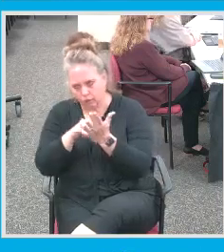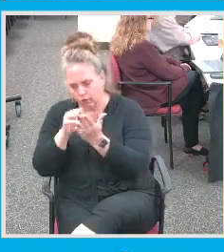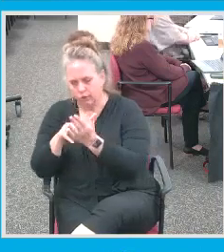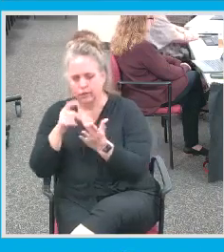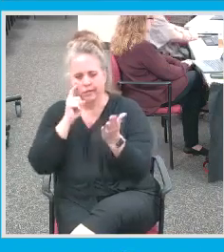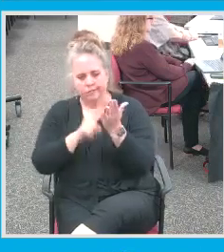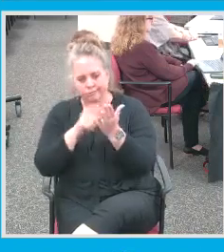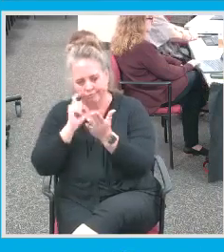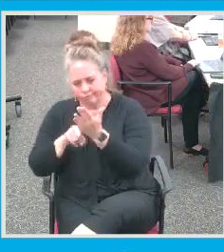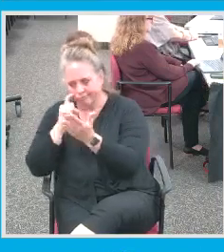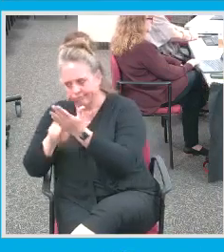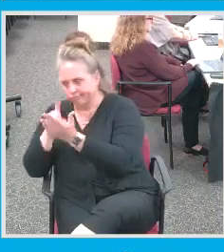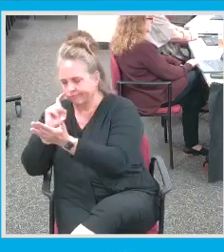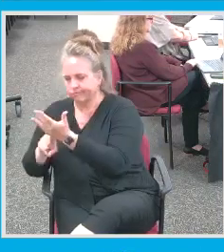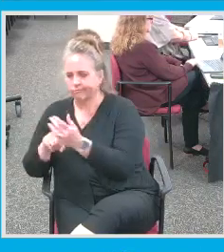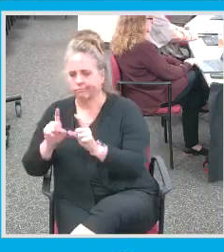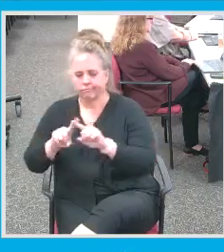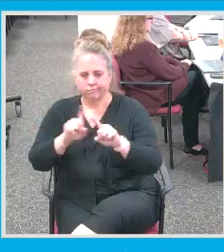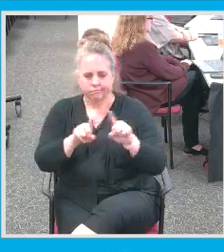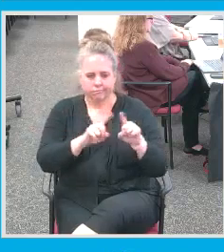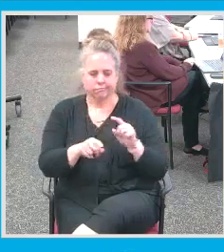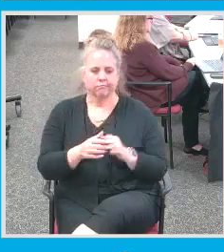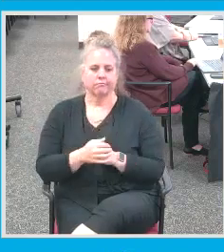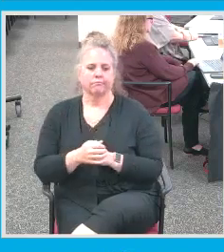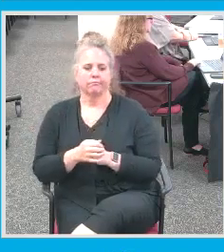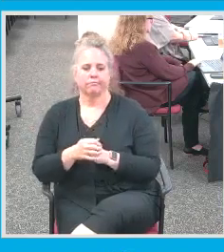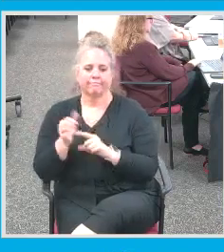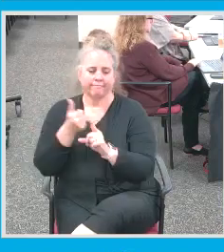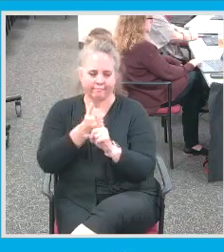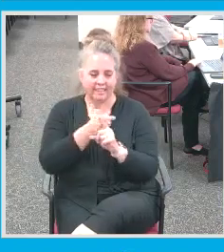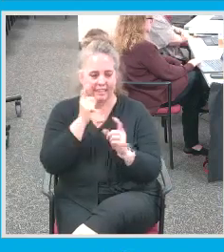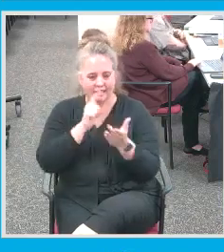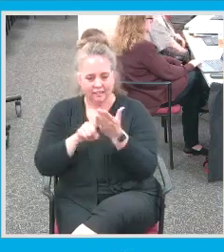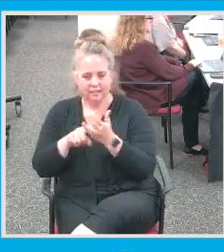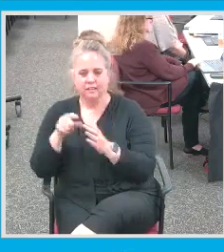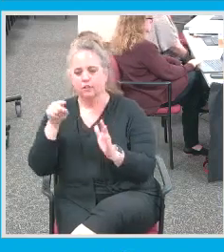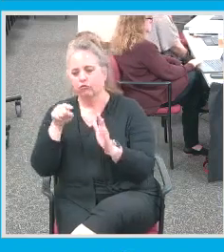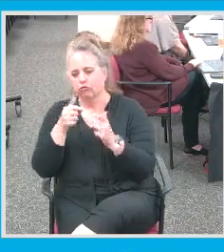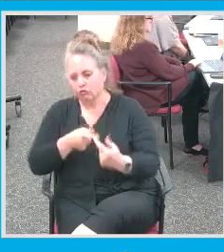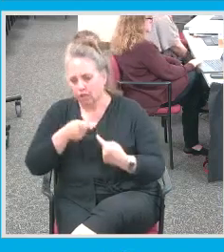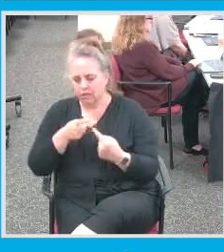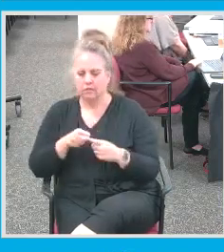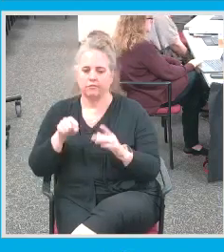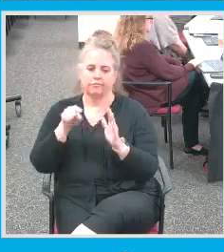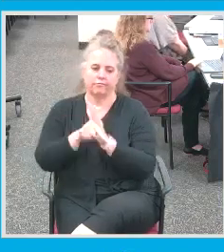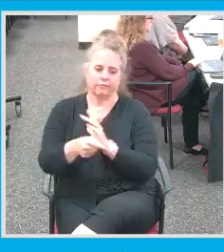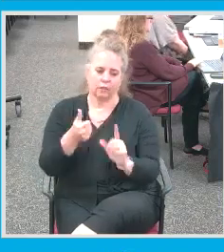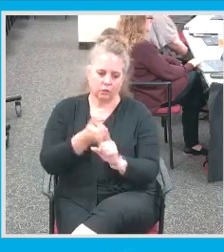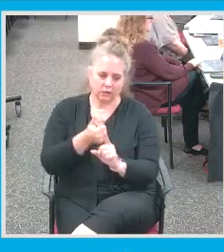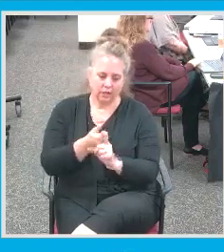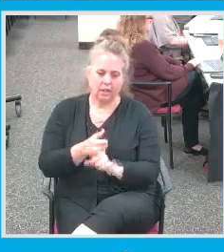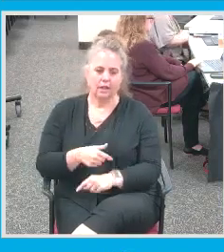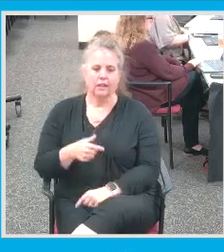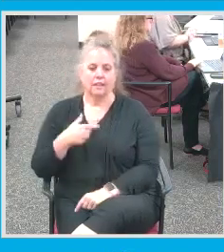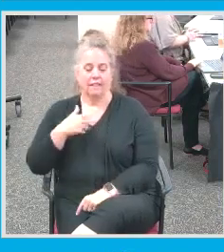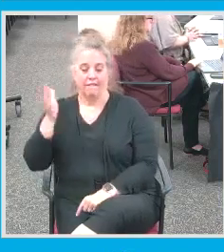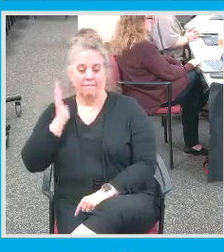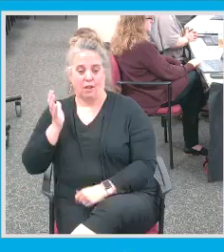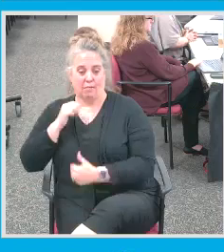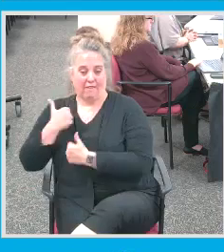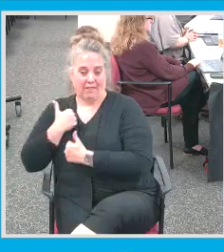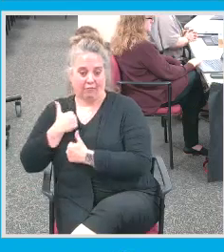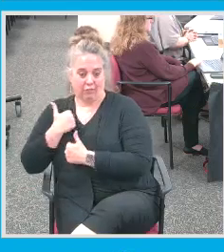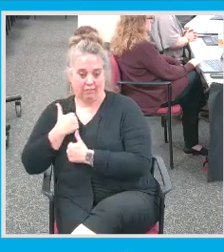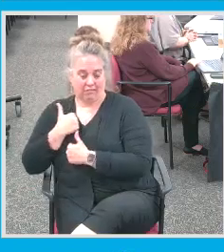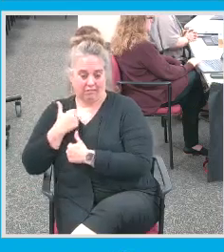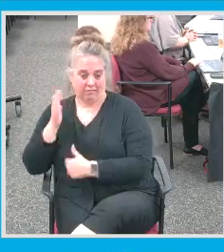who's maybe struggling and could be considering suicide. And as a former PA, I used to ask those questions and direct them